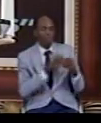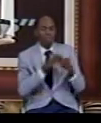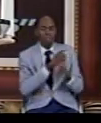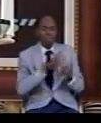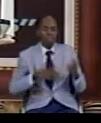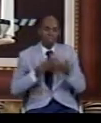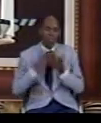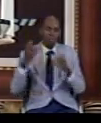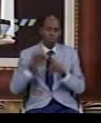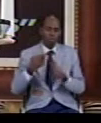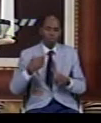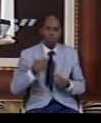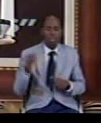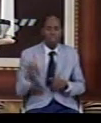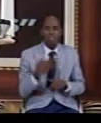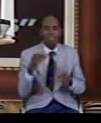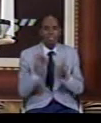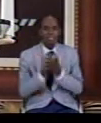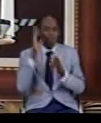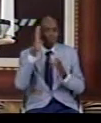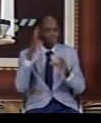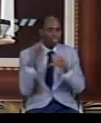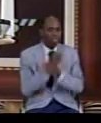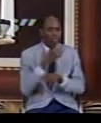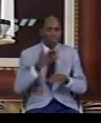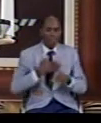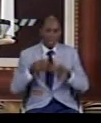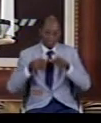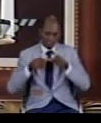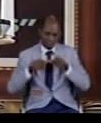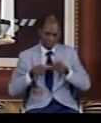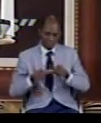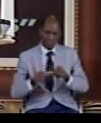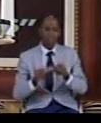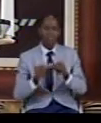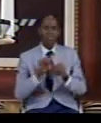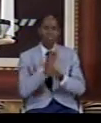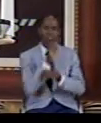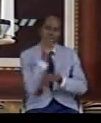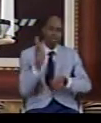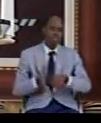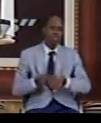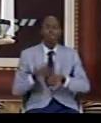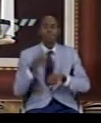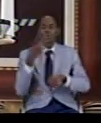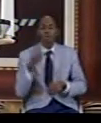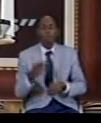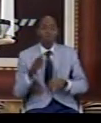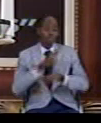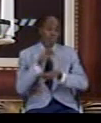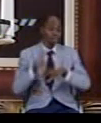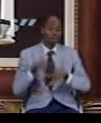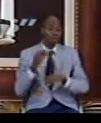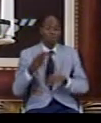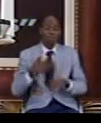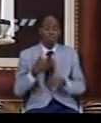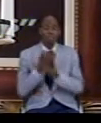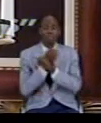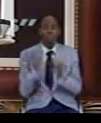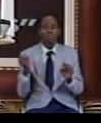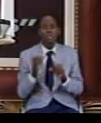anything that will take away that abiding nature of my salvation, anything, whatever, I